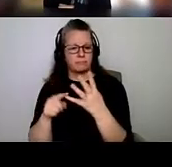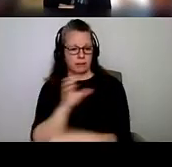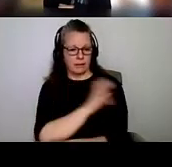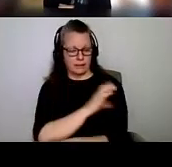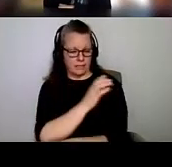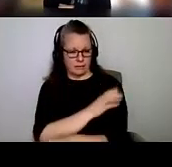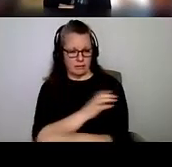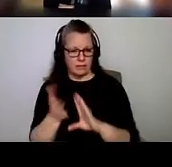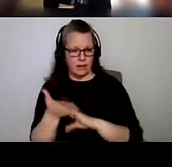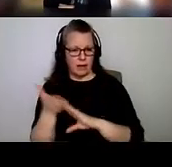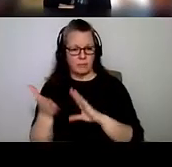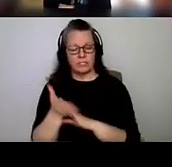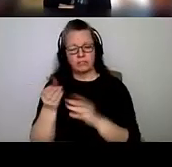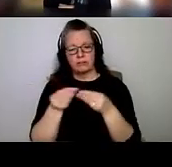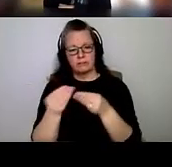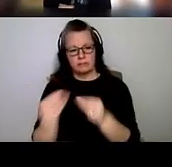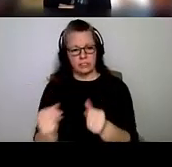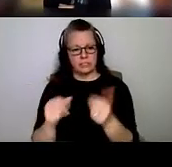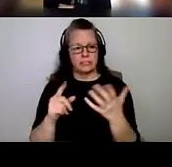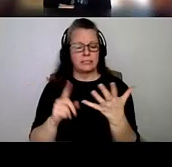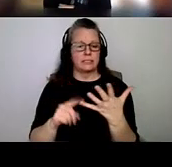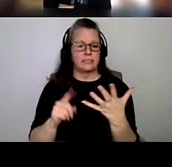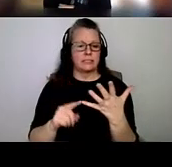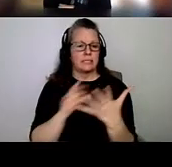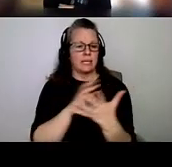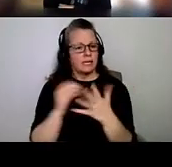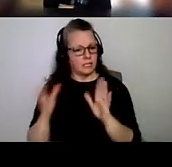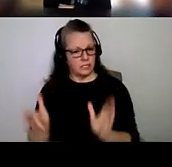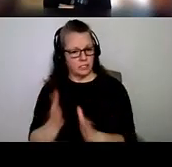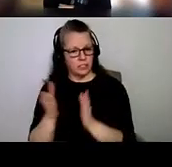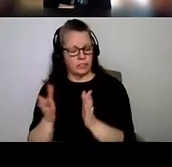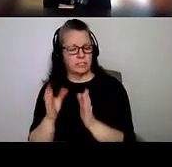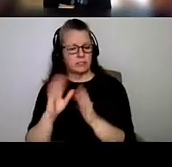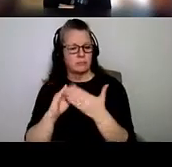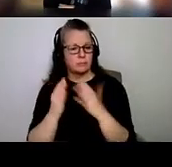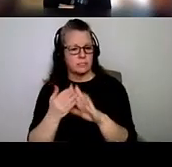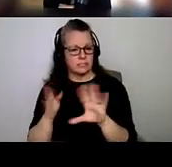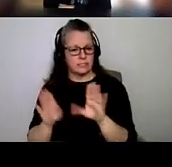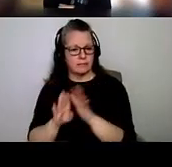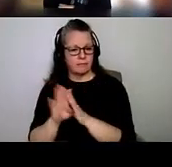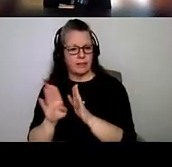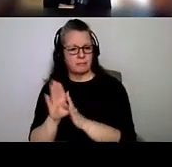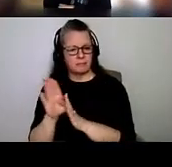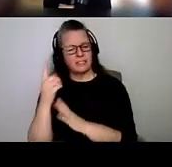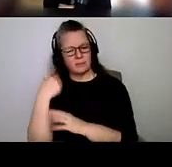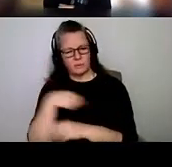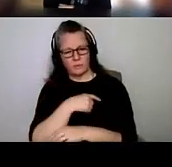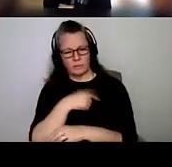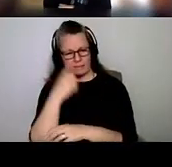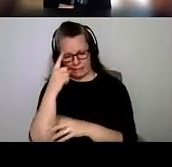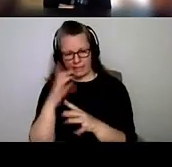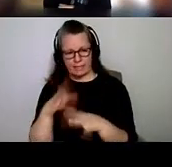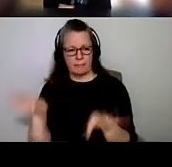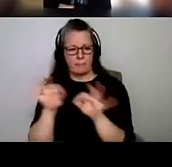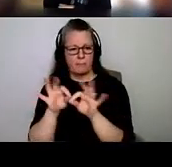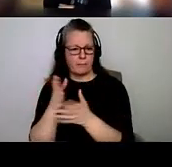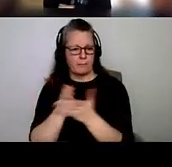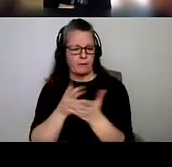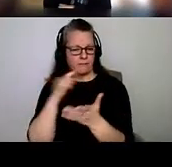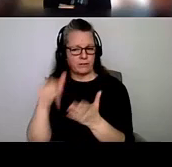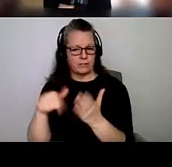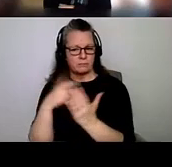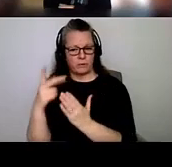operational efficiencies, and it does encourage community development efforts, which we think are a key element of this